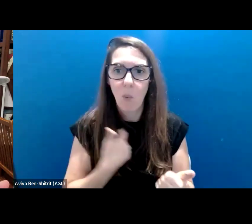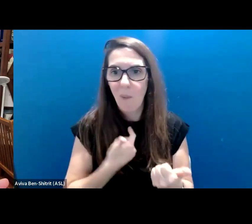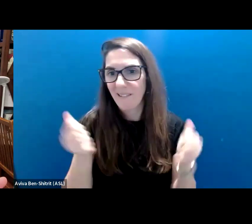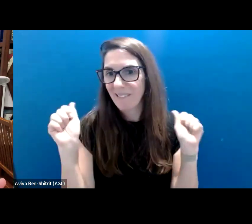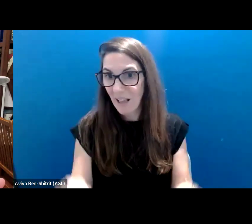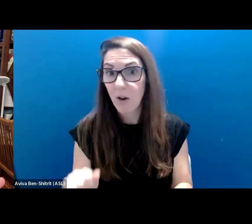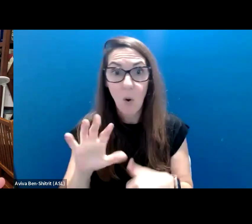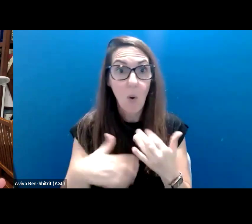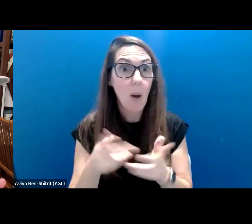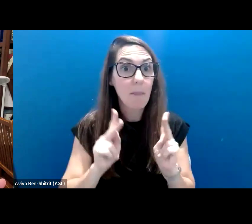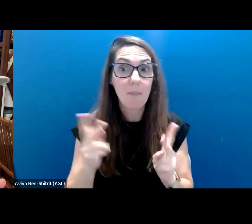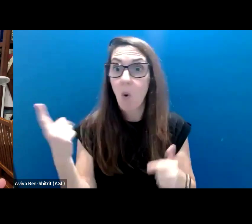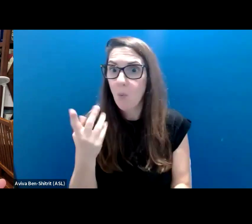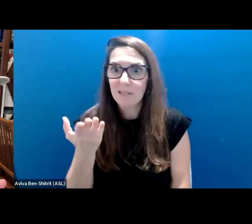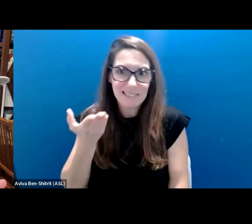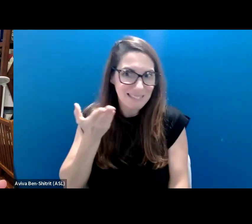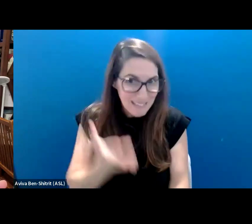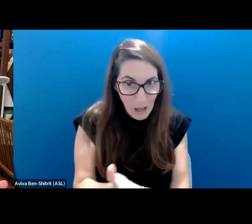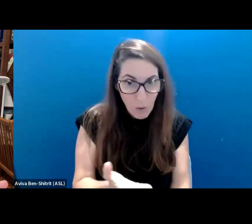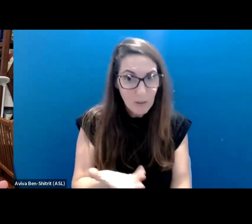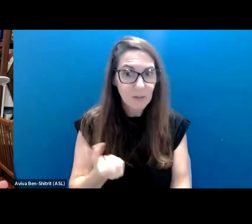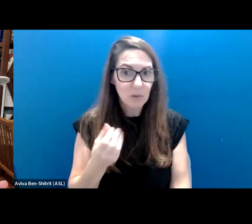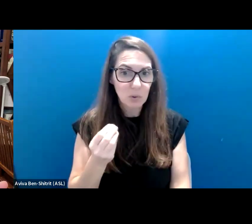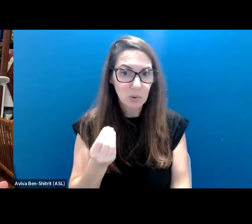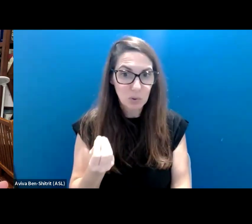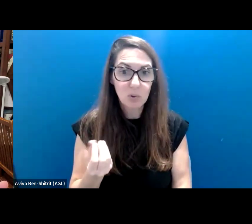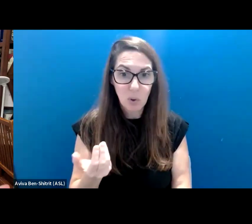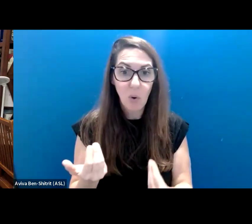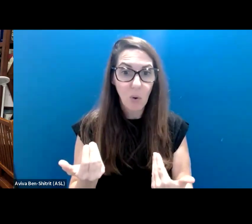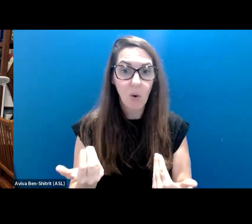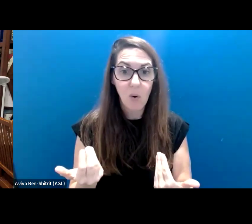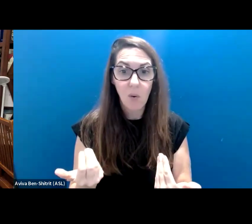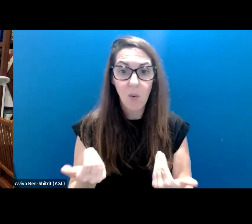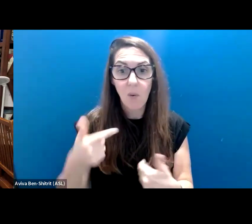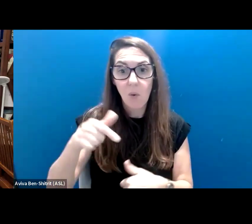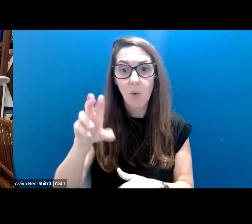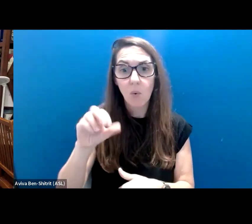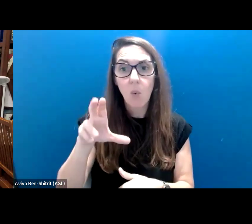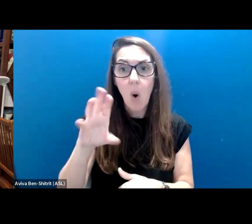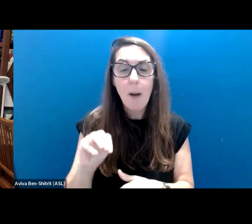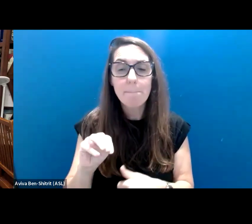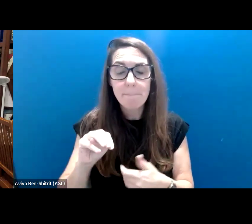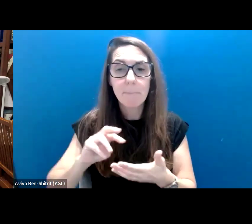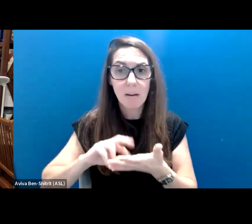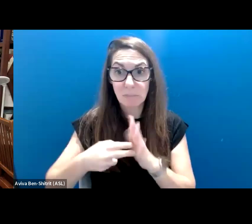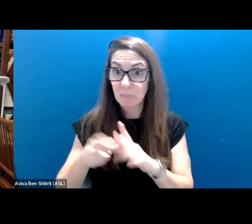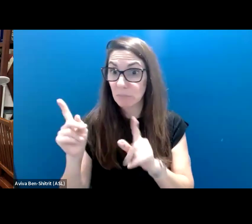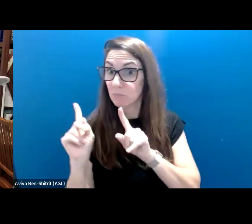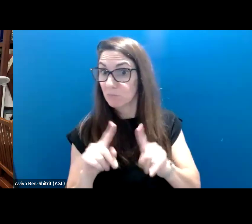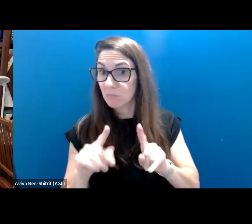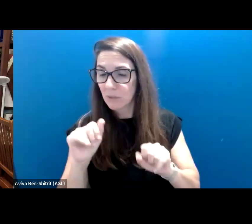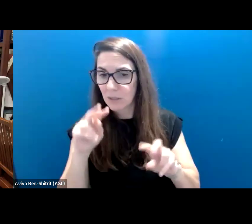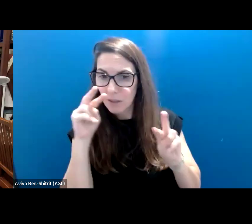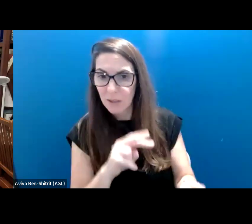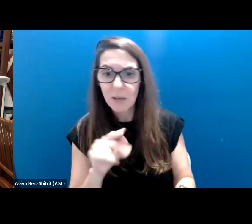everybody's present all the time is how I think quorum would work. So everybody's present all the time, and it's real time because you can see the history of what everyone's